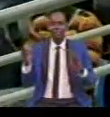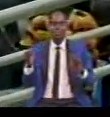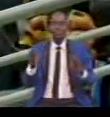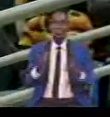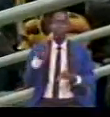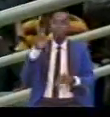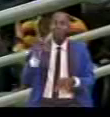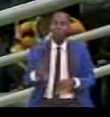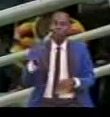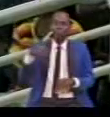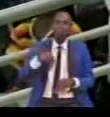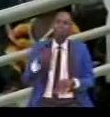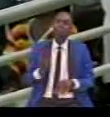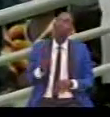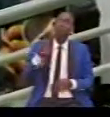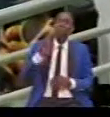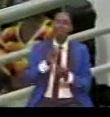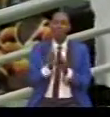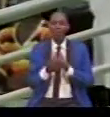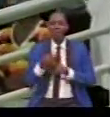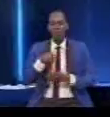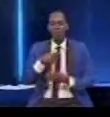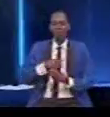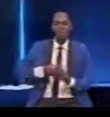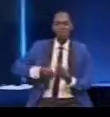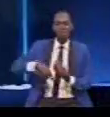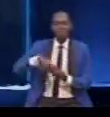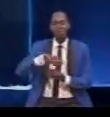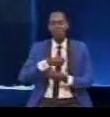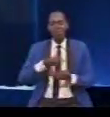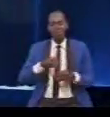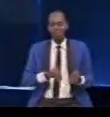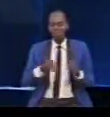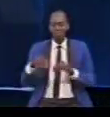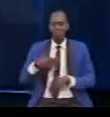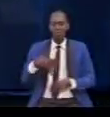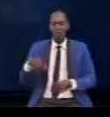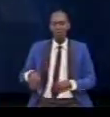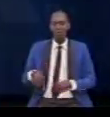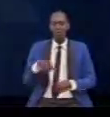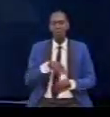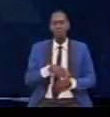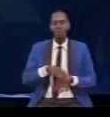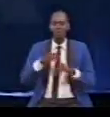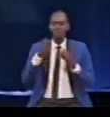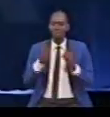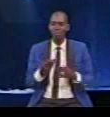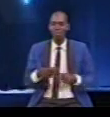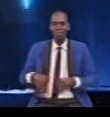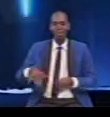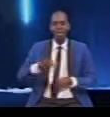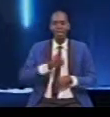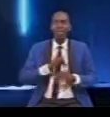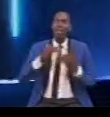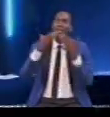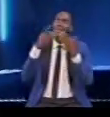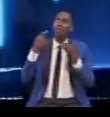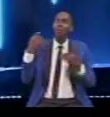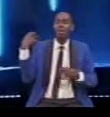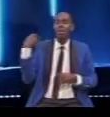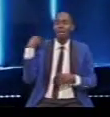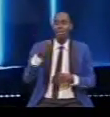picked me up, turned me around, placed my feet on solid ground. I thank the